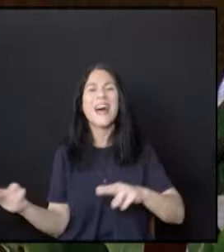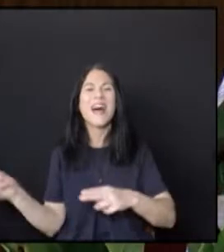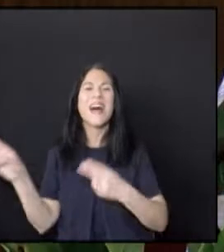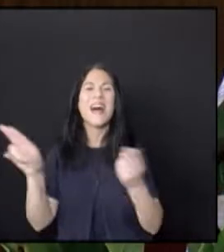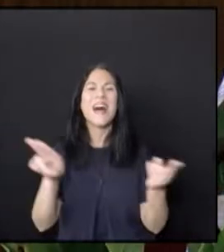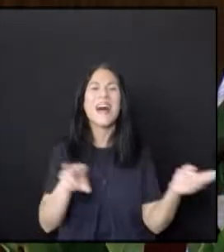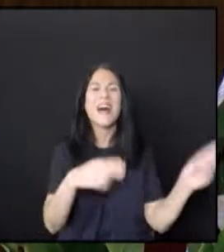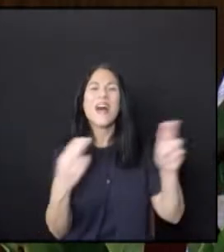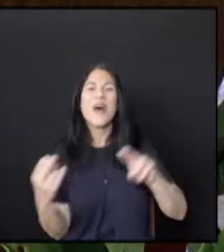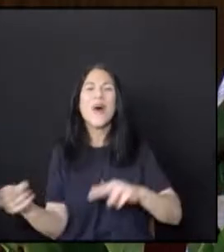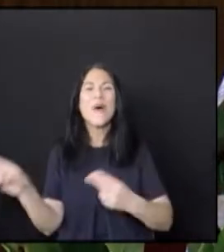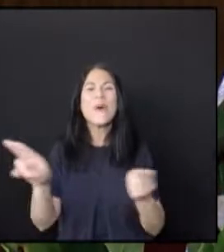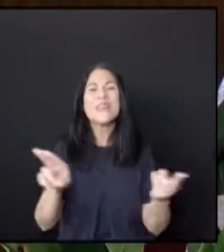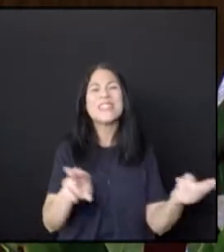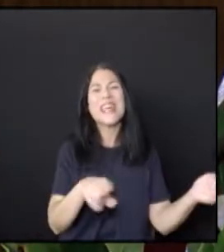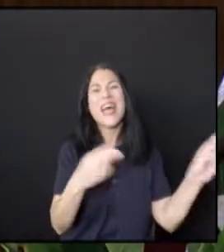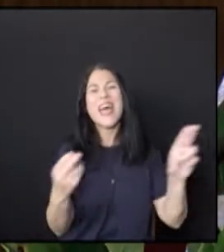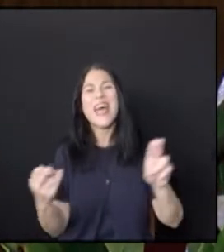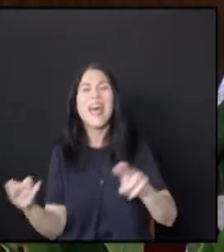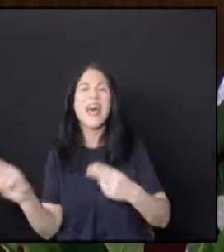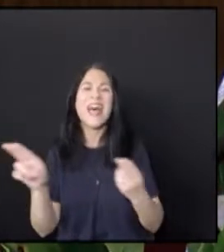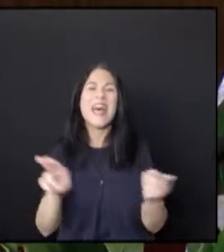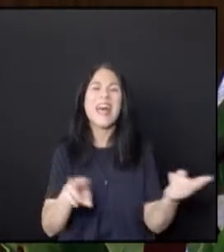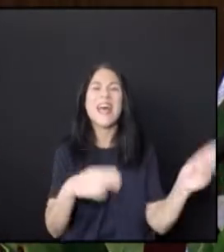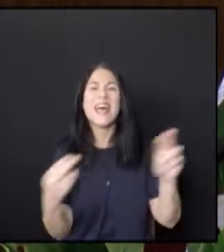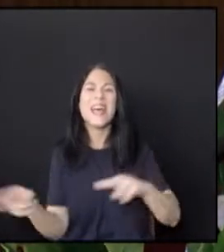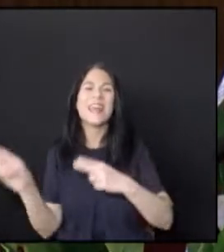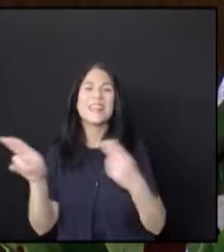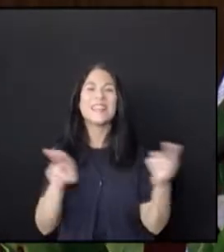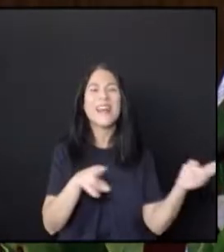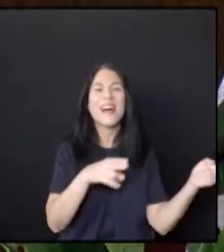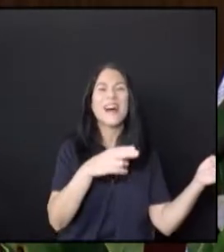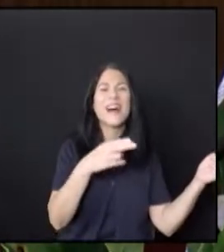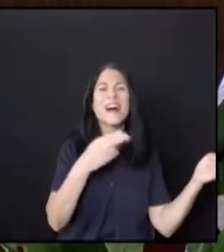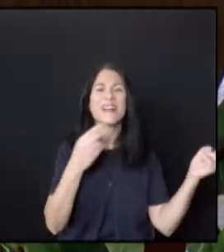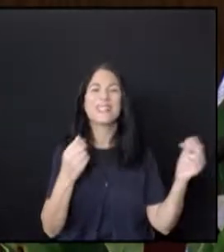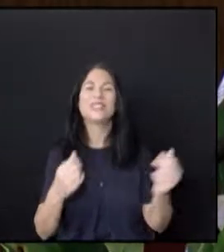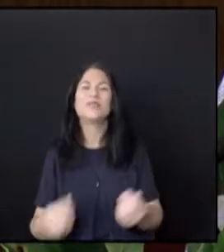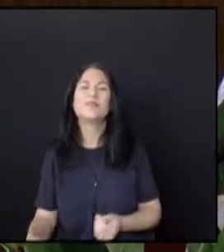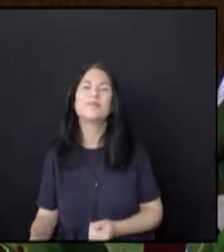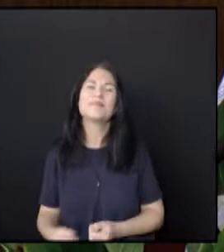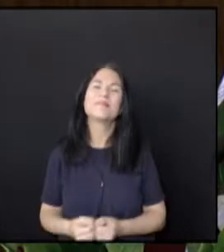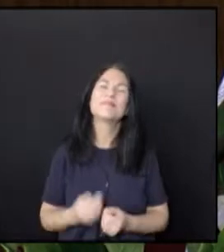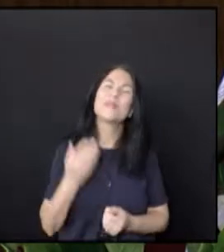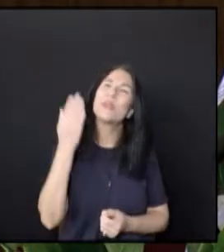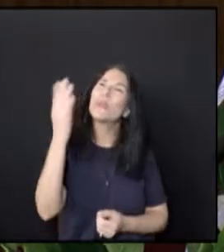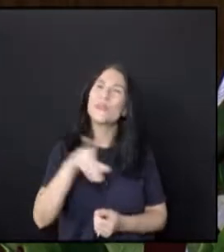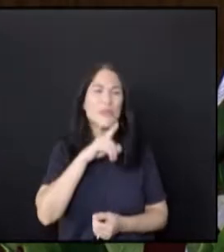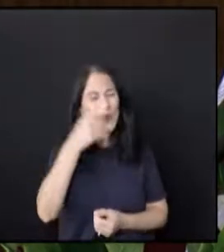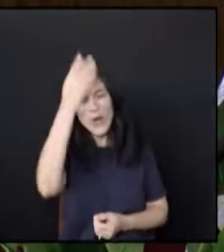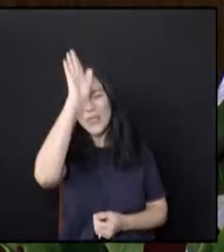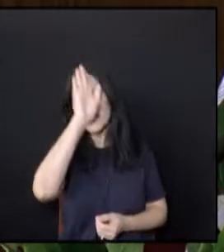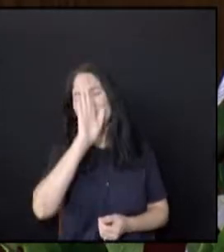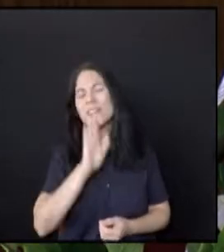Hosanna, Hosanna, you are the God.